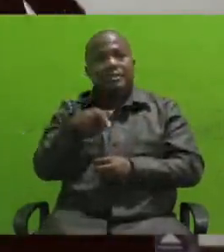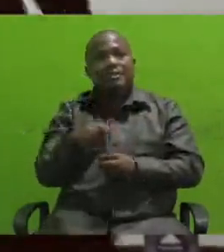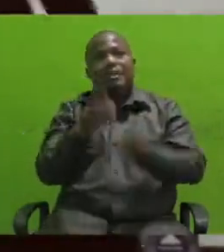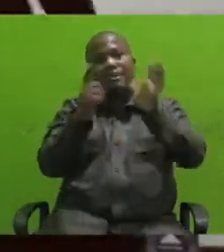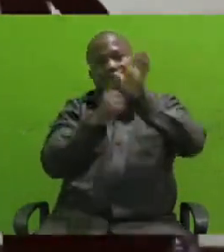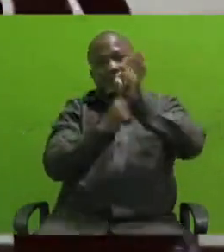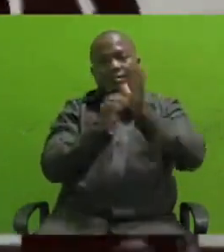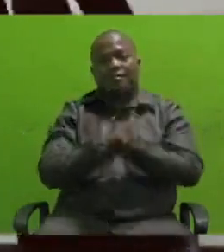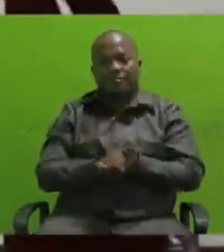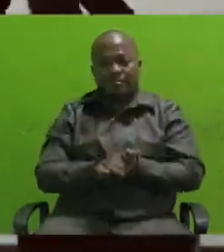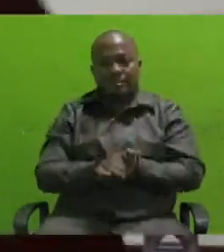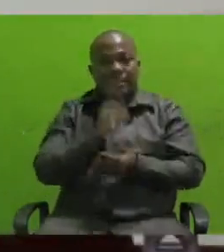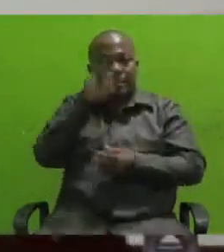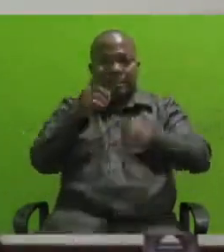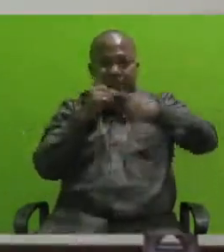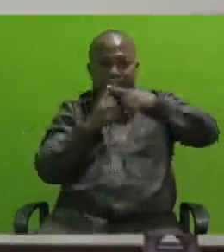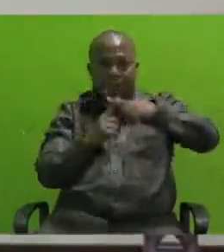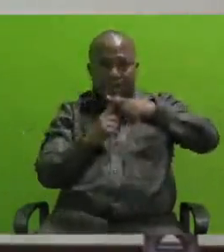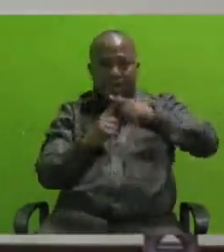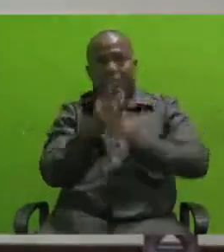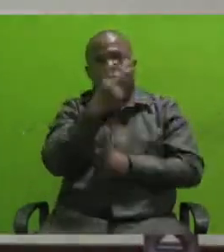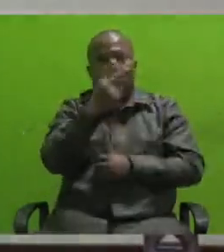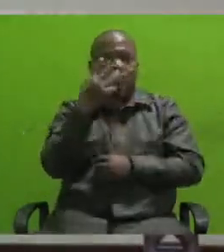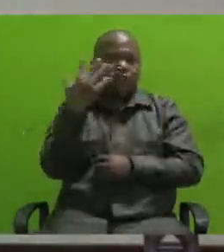what? Plus 25.